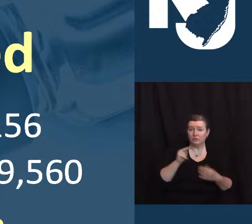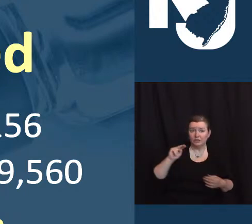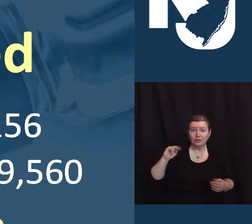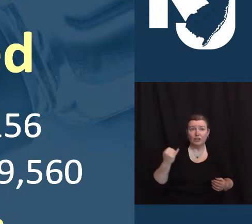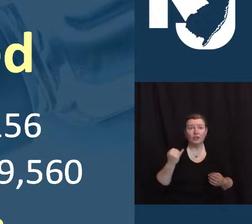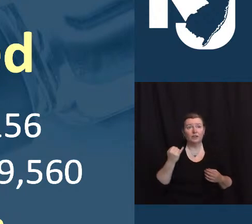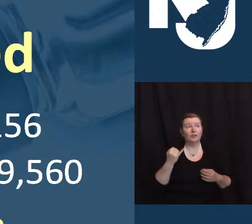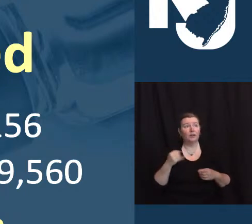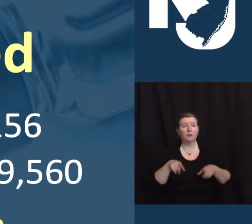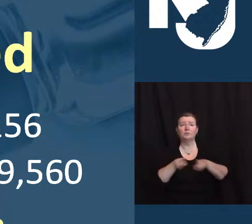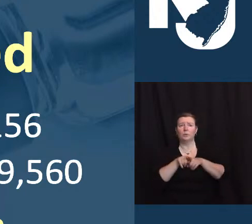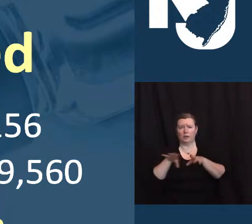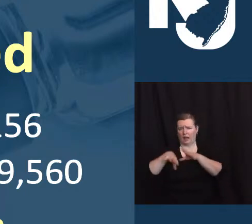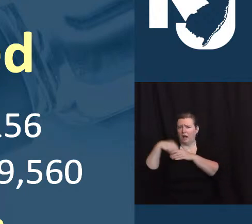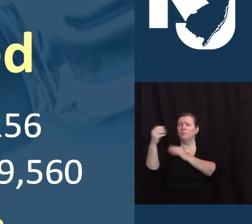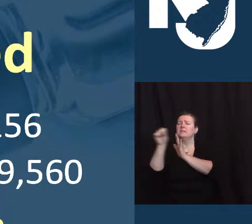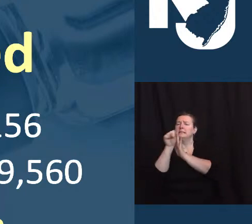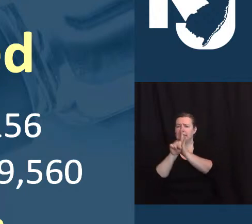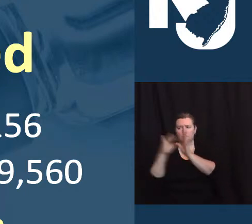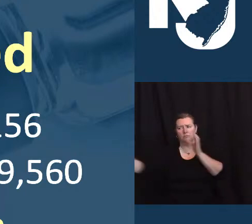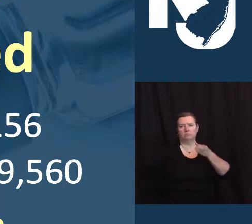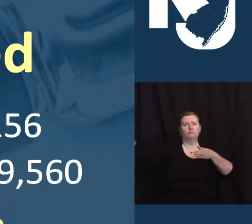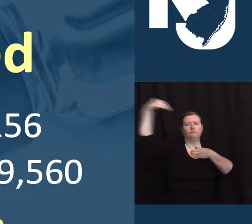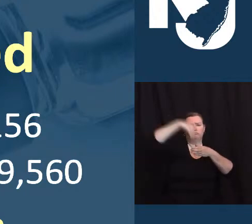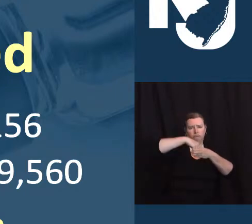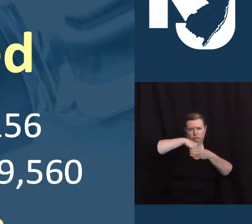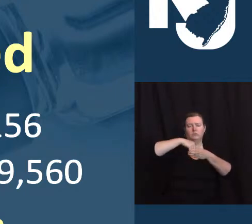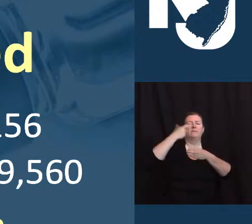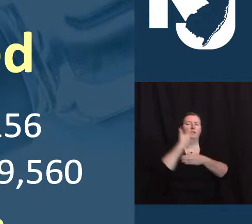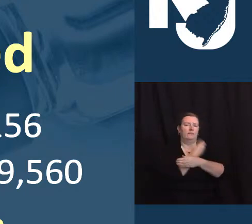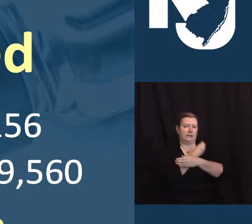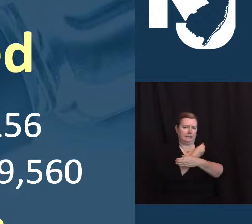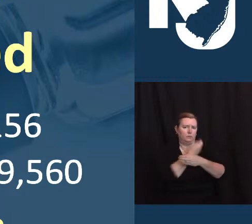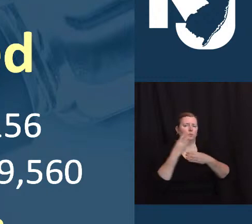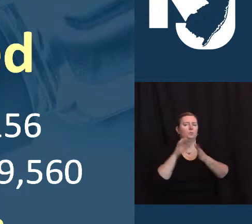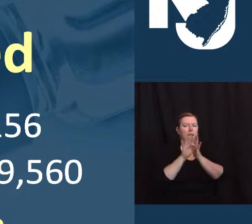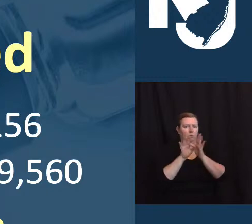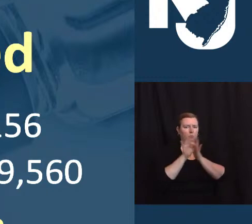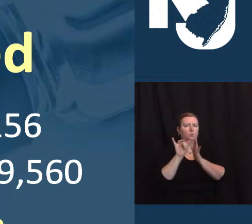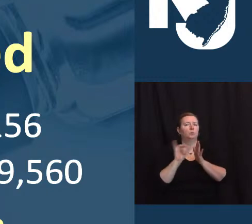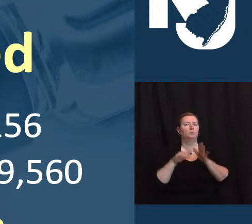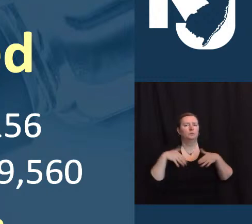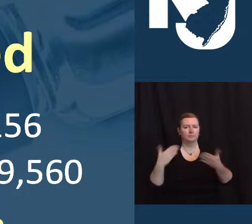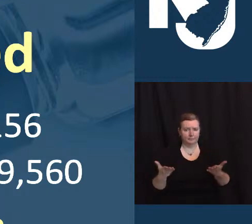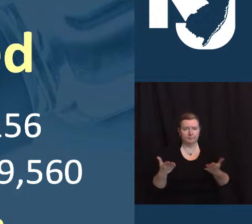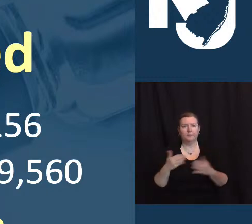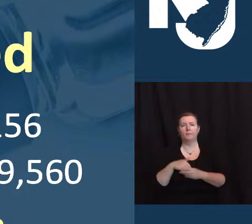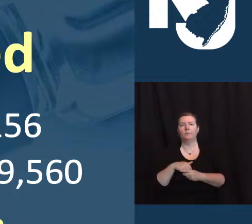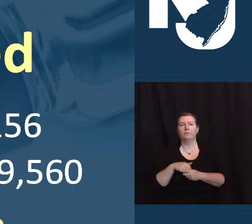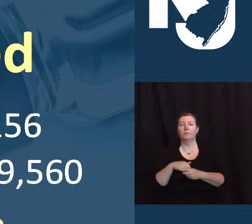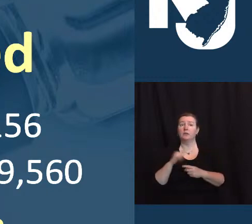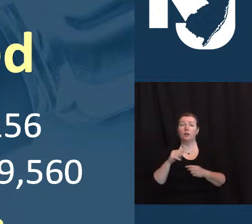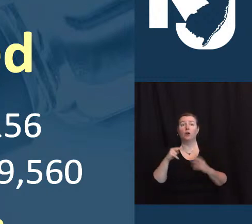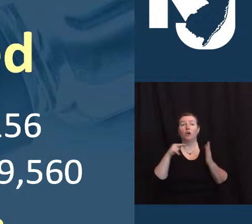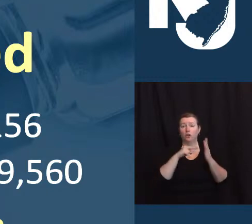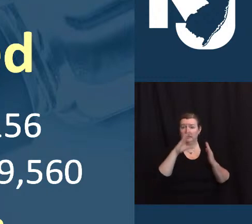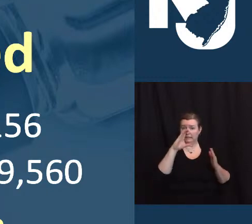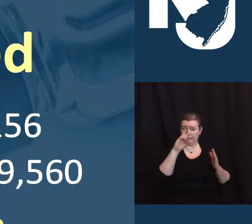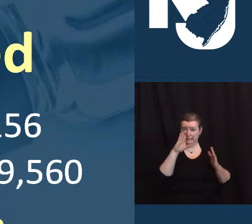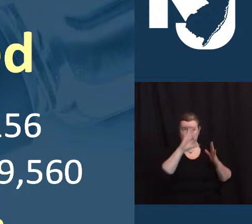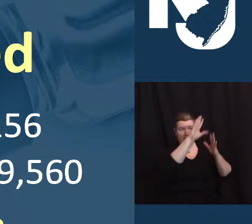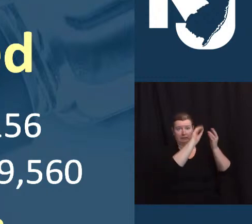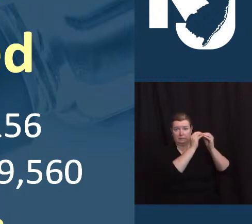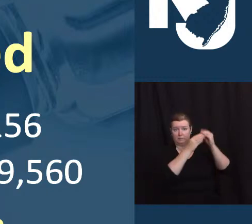the department has recorded as having been vaccinated out of state. And looking at the CDC's figures, we